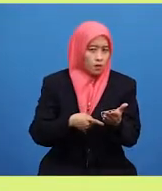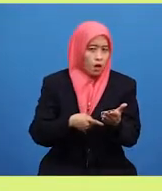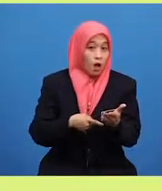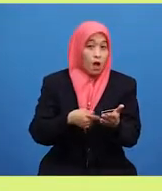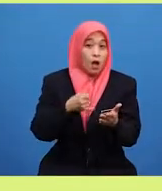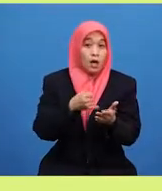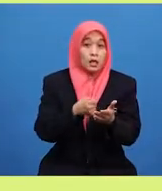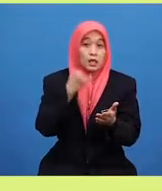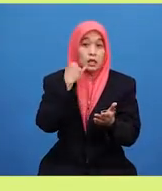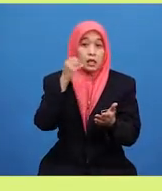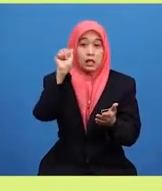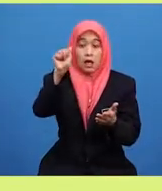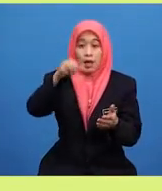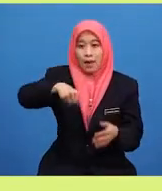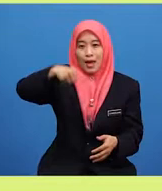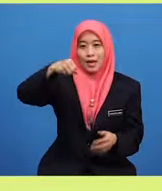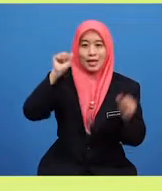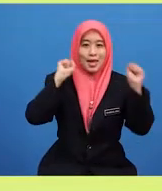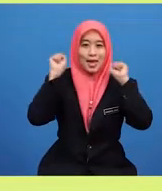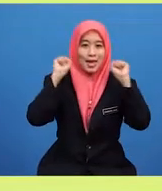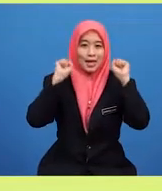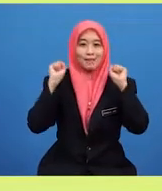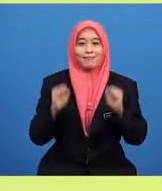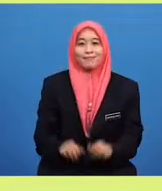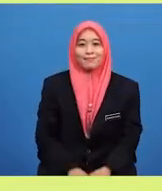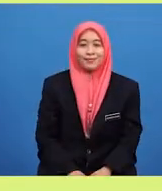It's a bag. Yay!